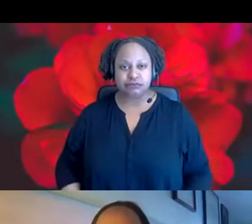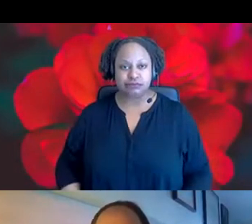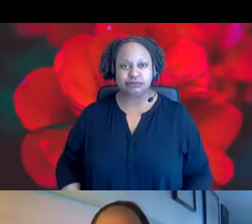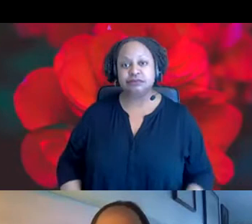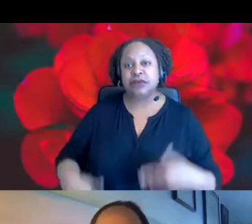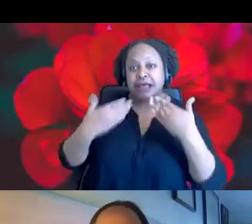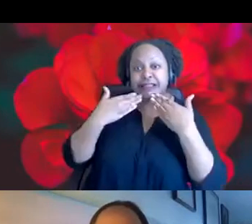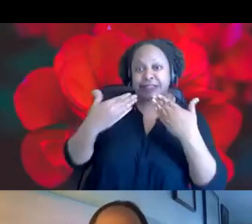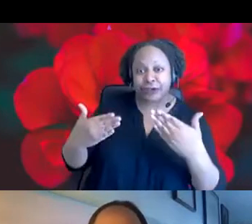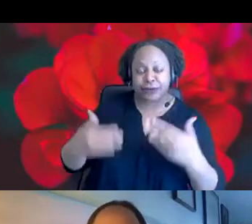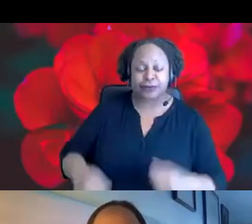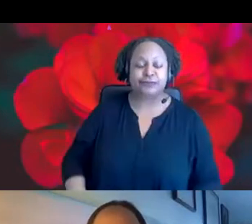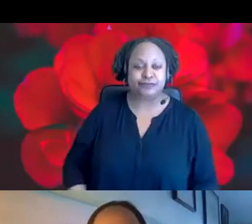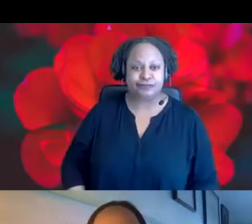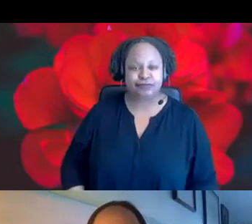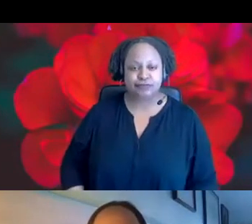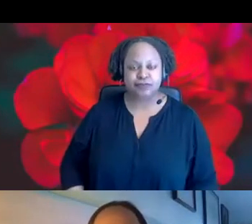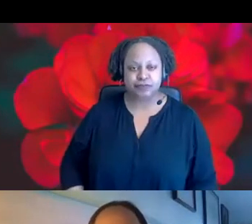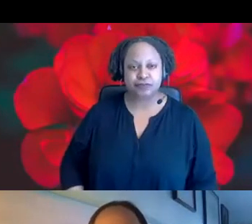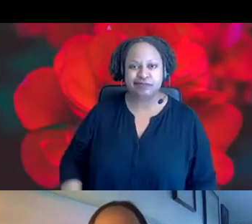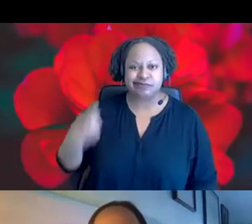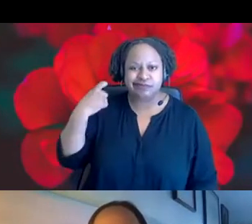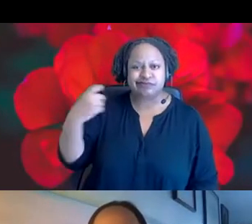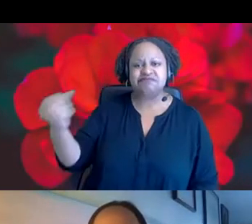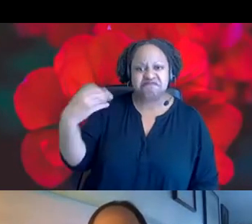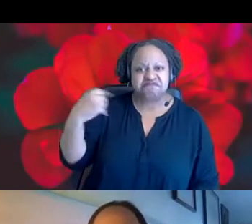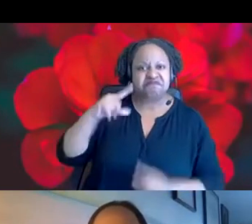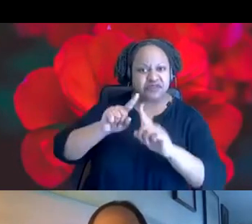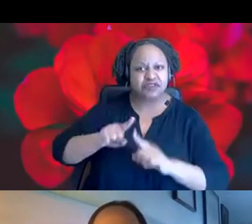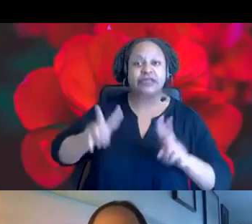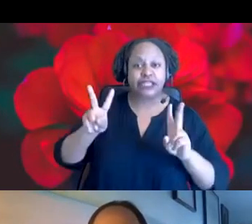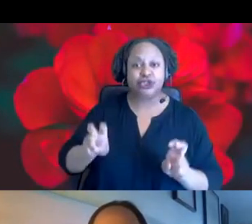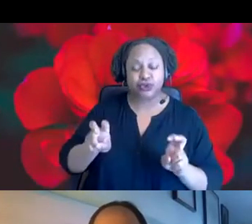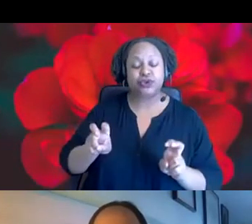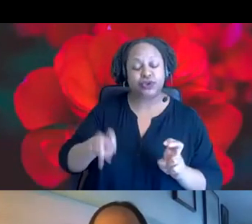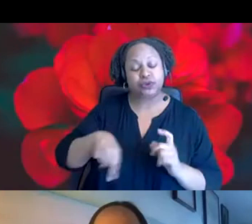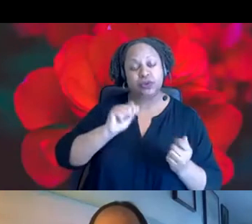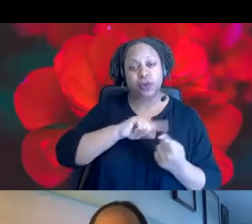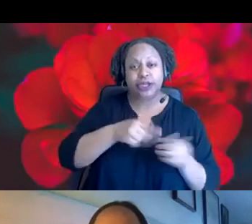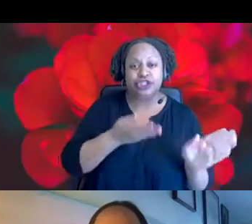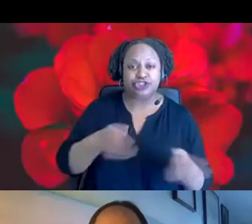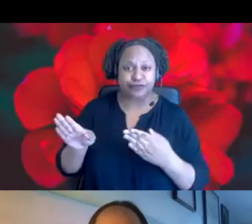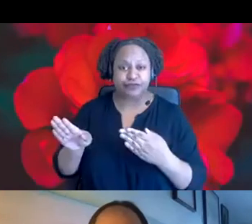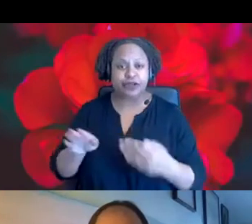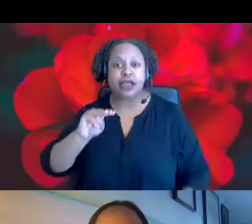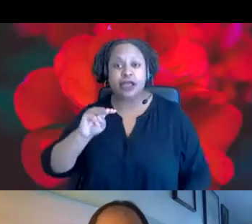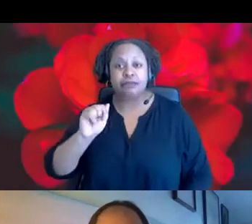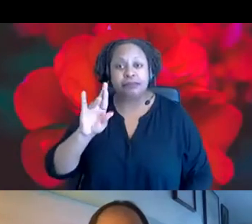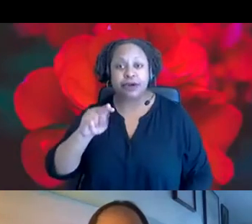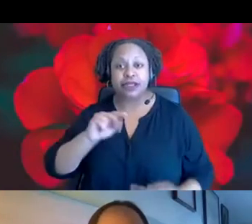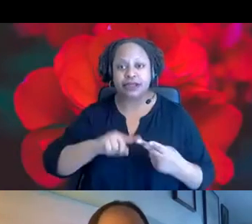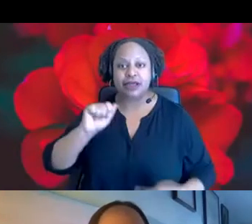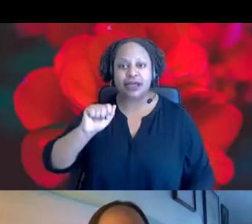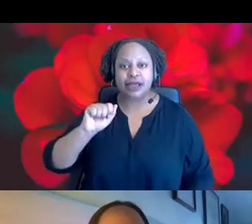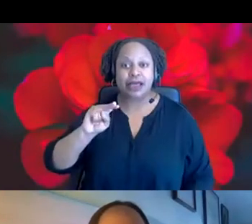Thank you for bringing up so many of those issues that come up in this in the shift. Mary and Anissa, I'd love to bring you in to just